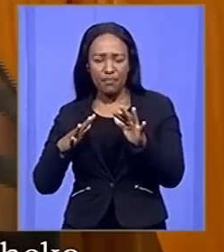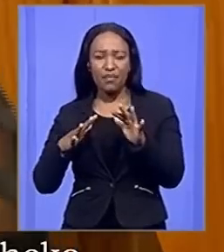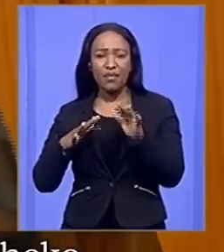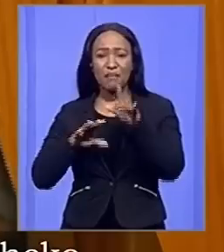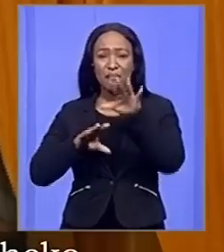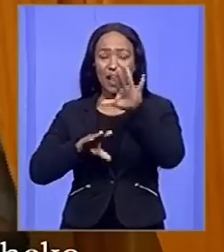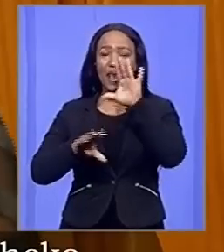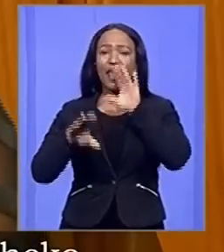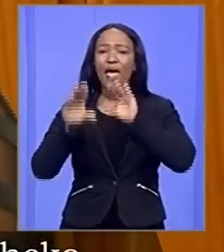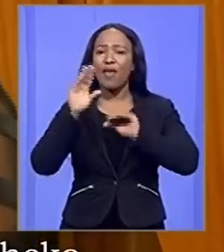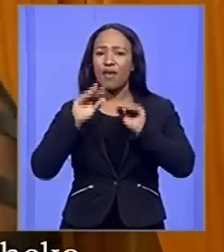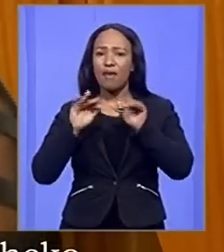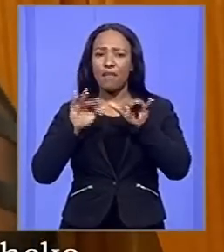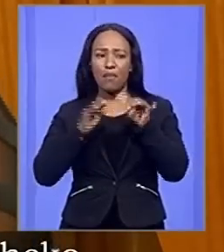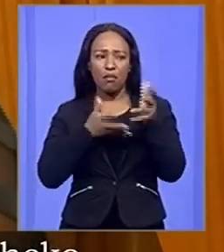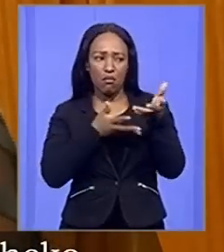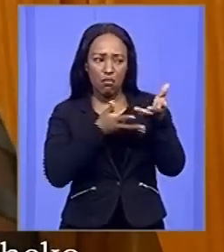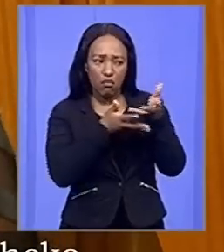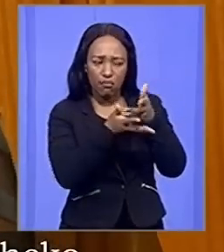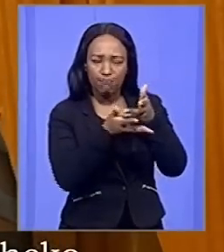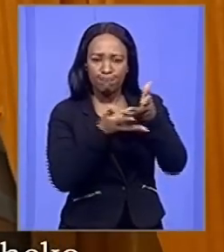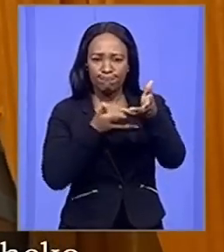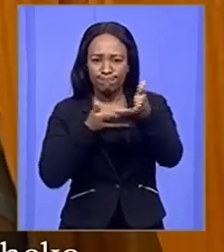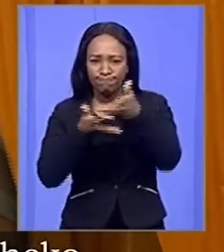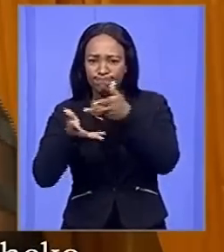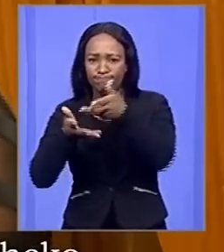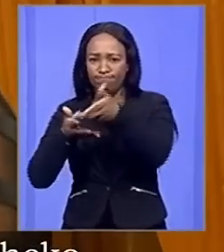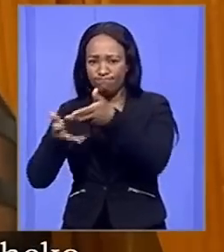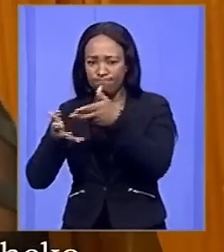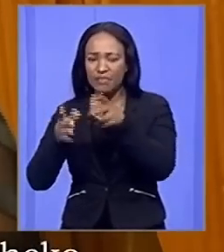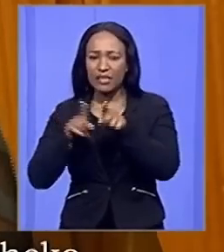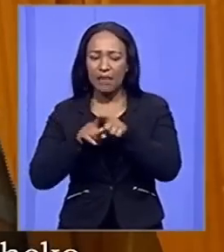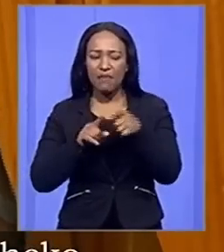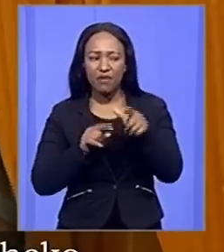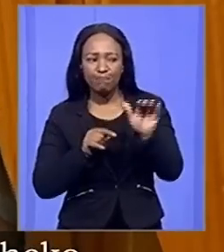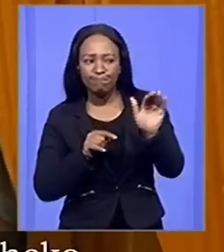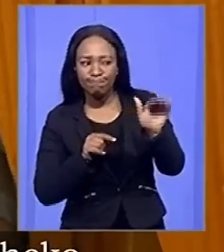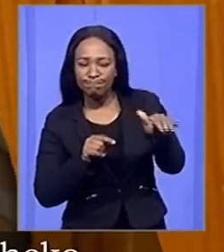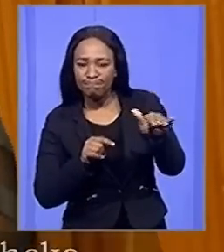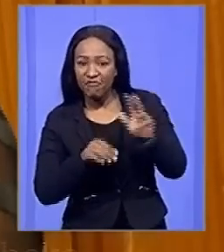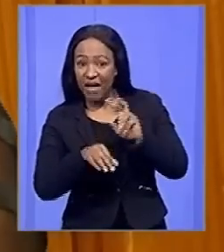engage different people. I've learned to seek help and seek